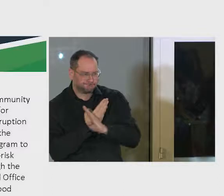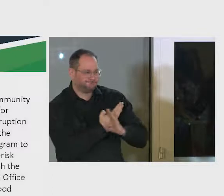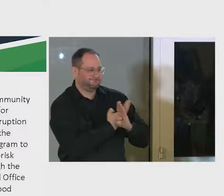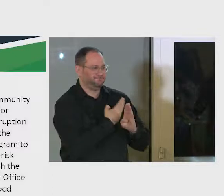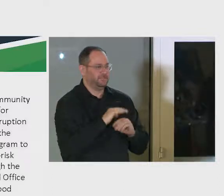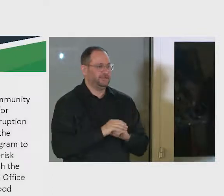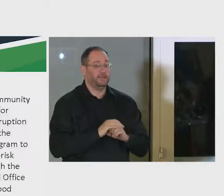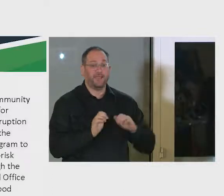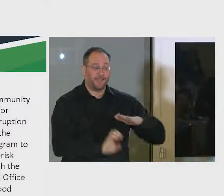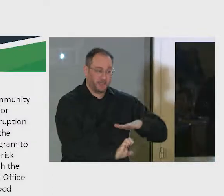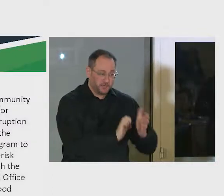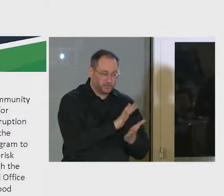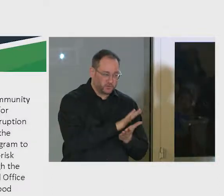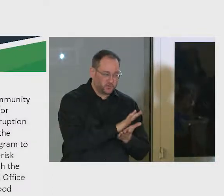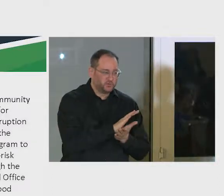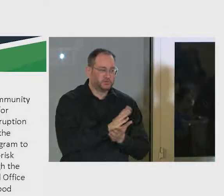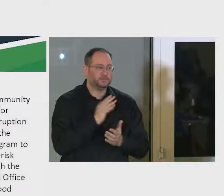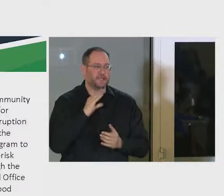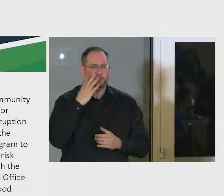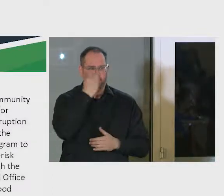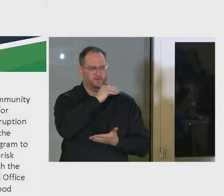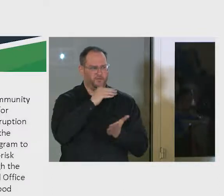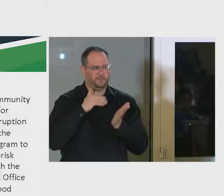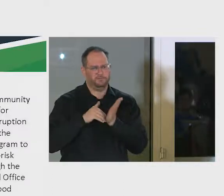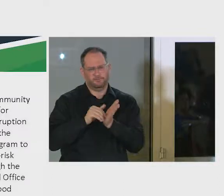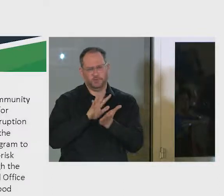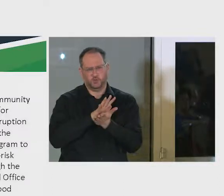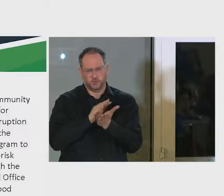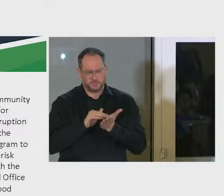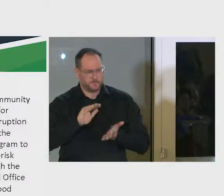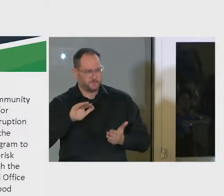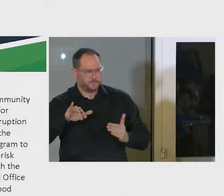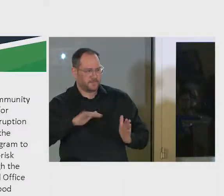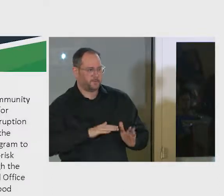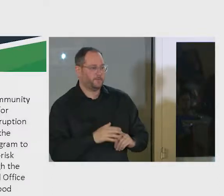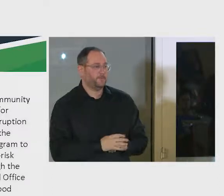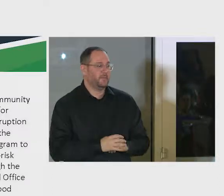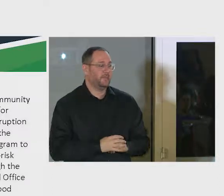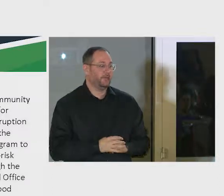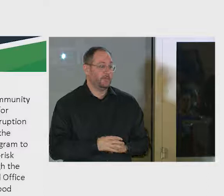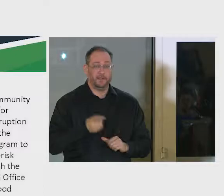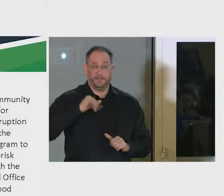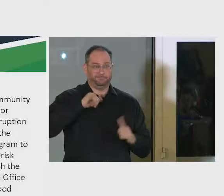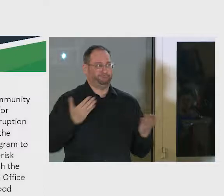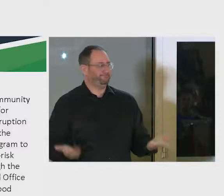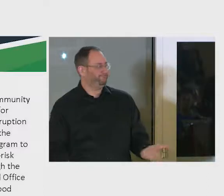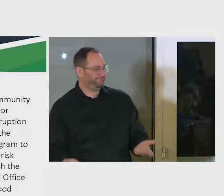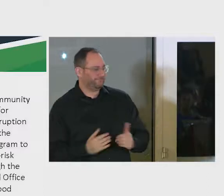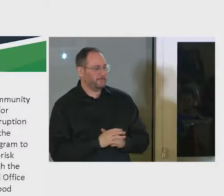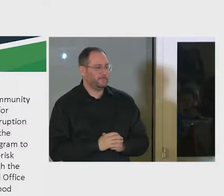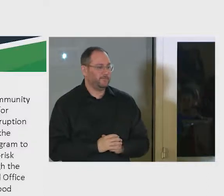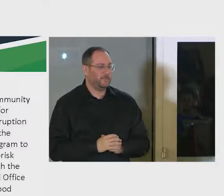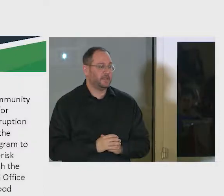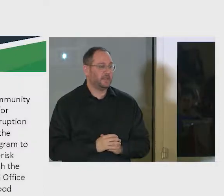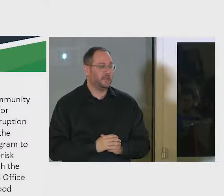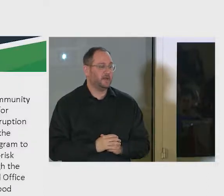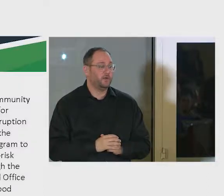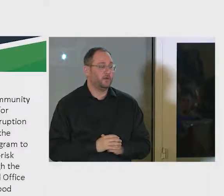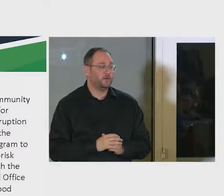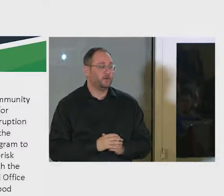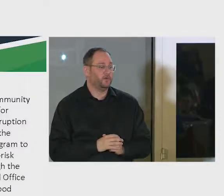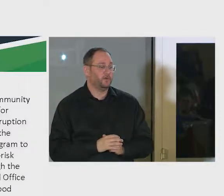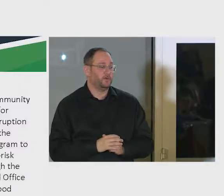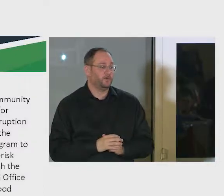this beautiful building that we're in here tonight. We've invested a lot in affordable housing, including funds for our Housing Production Trust